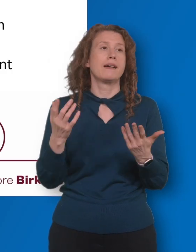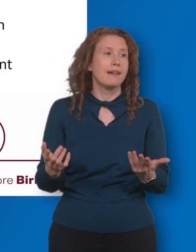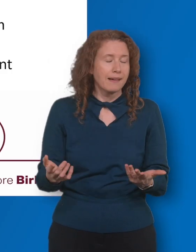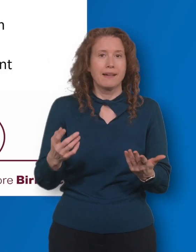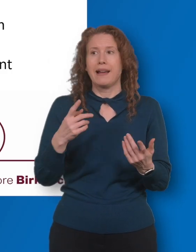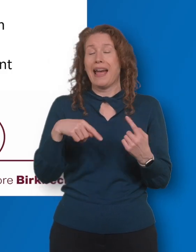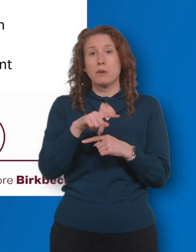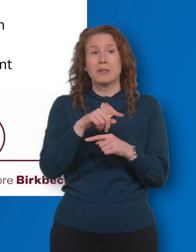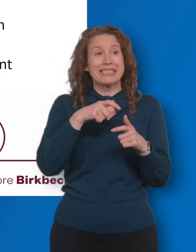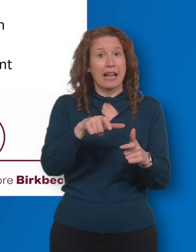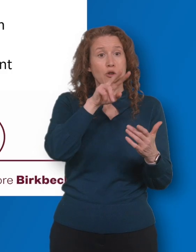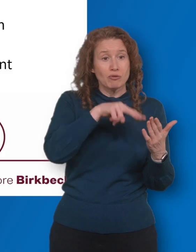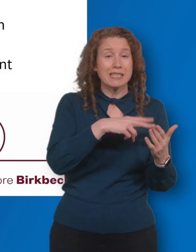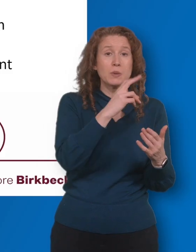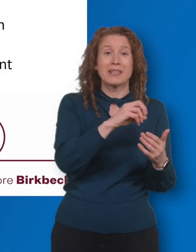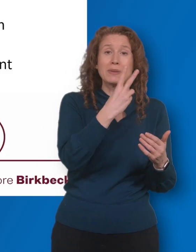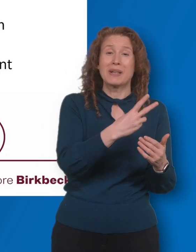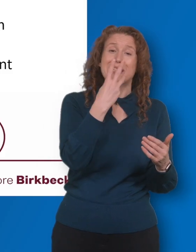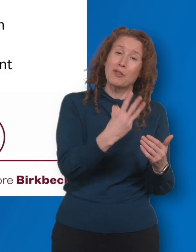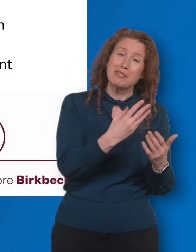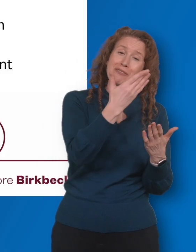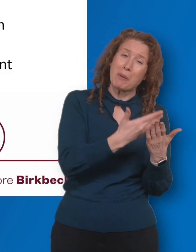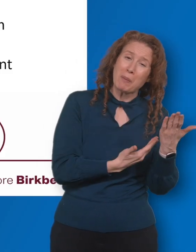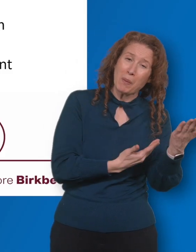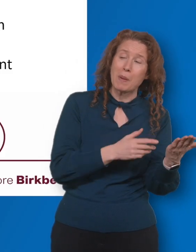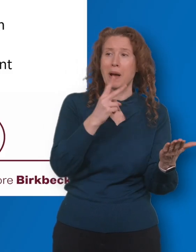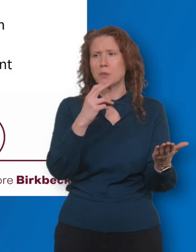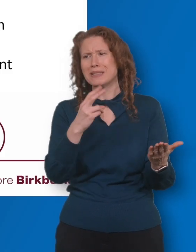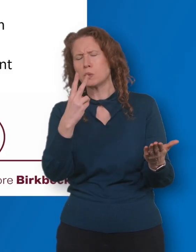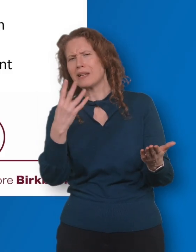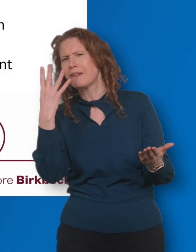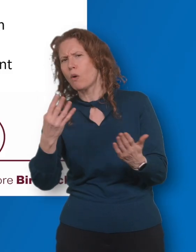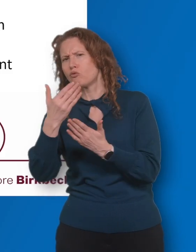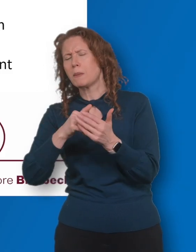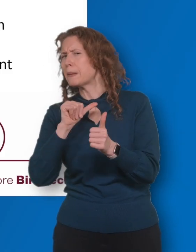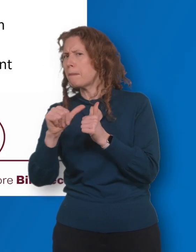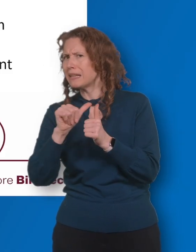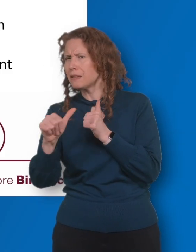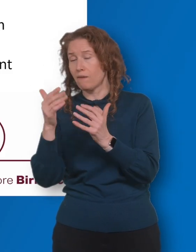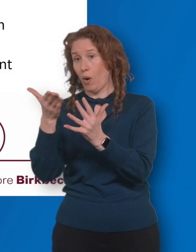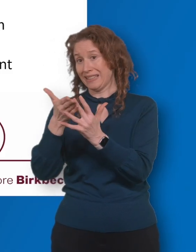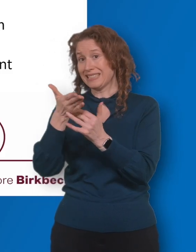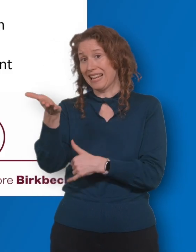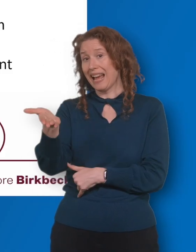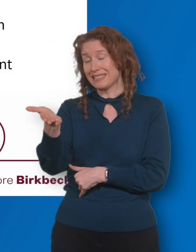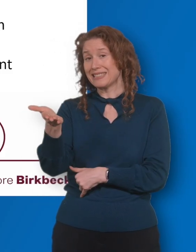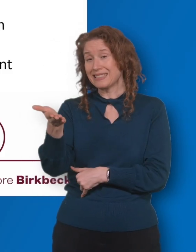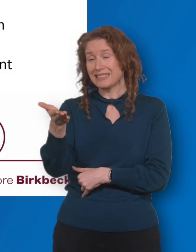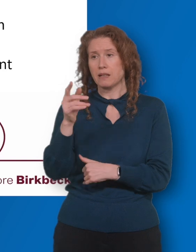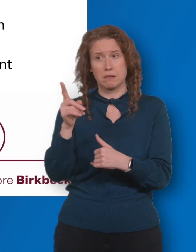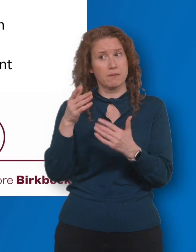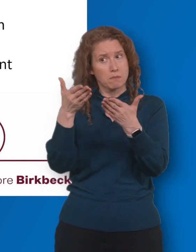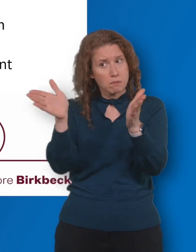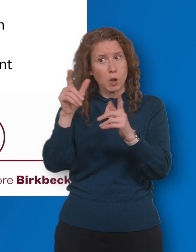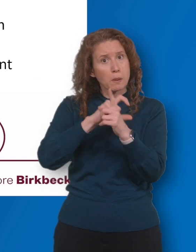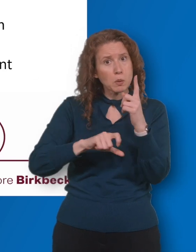reading the 2023 report, even though the 2024 one is better from an accessibility point of view for wider